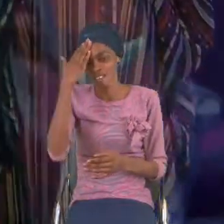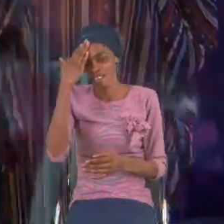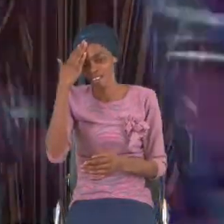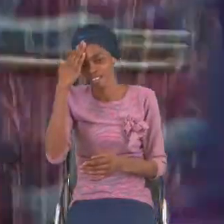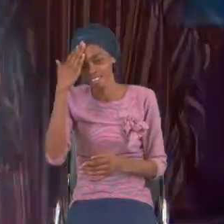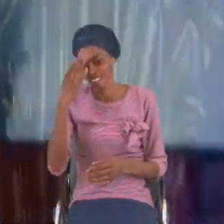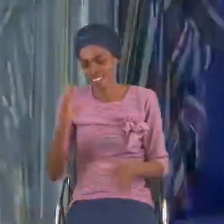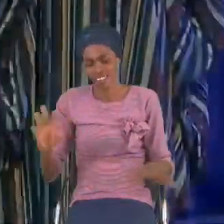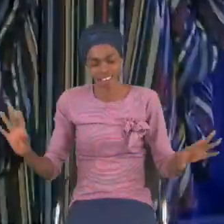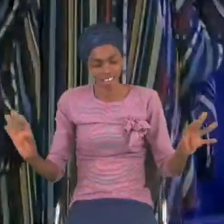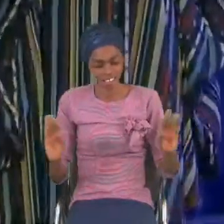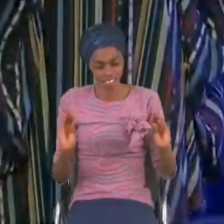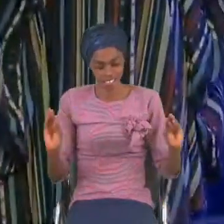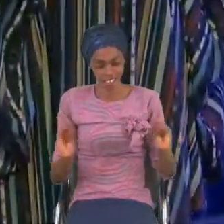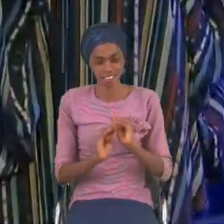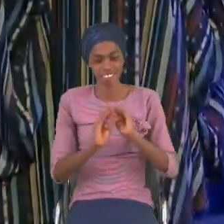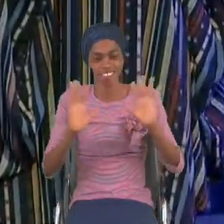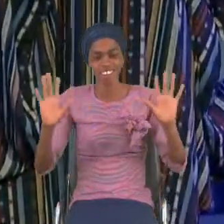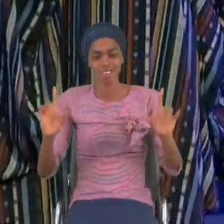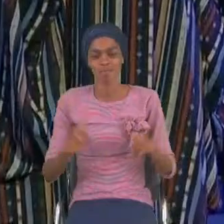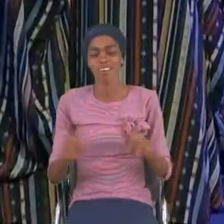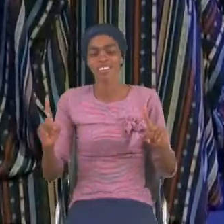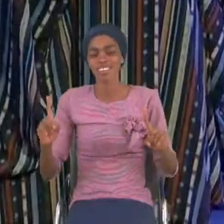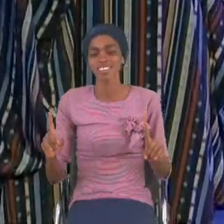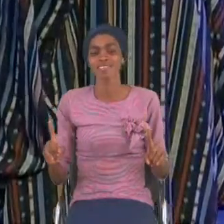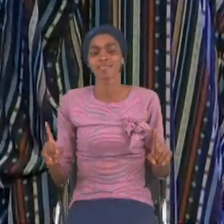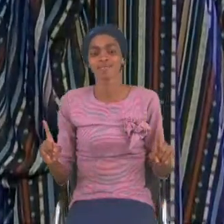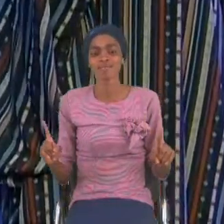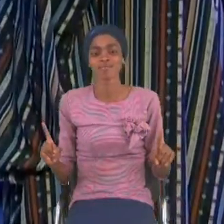I say nothing, nothing.